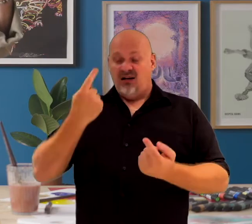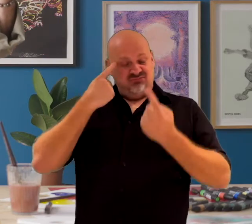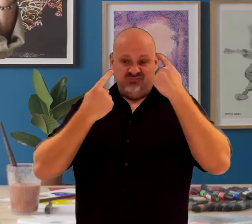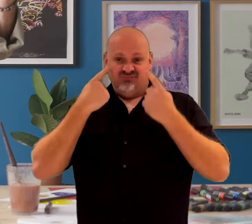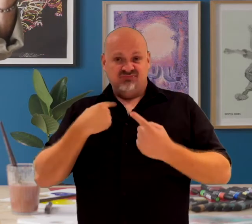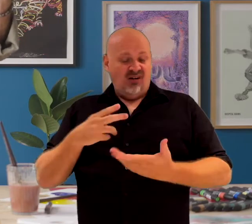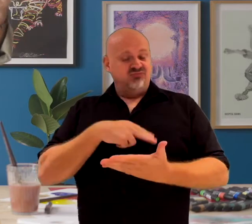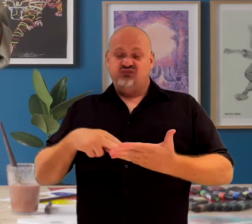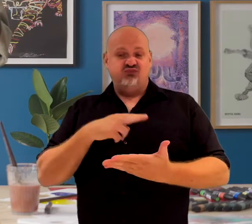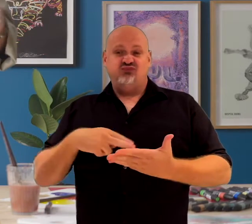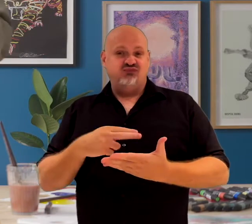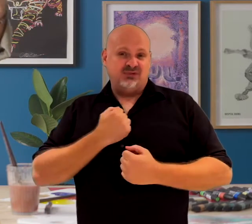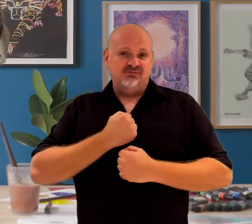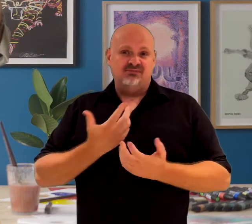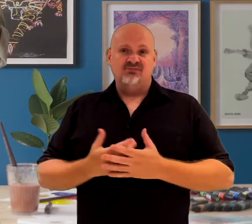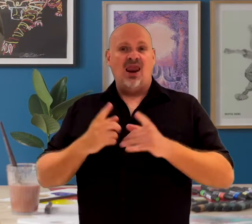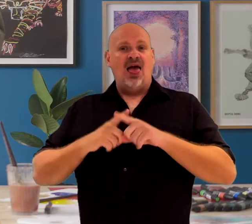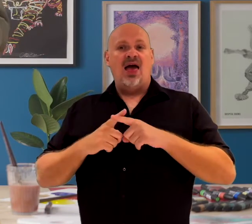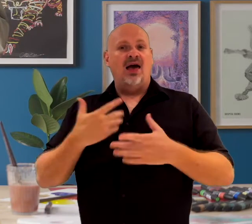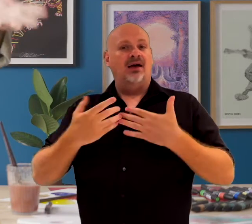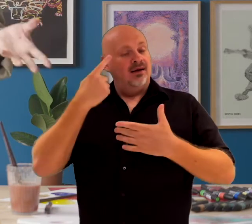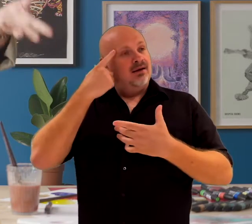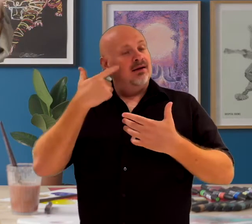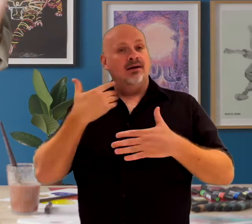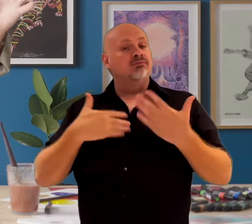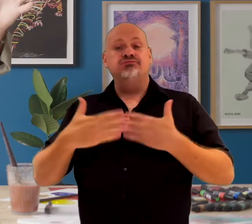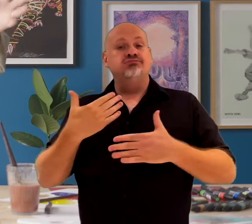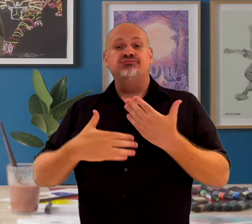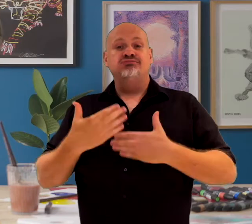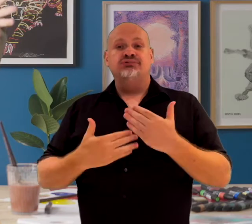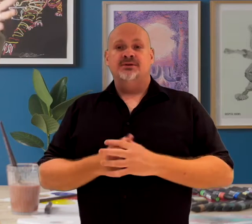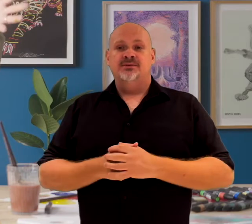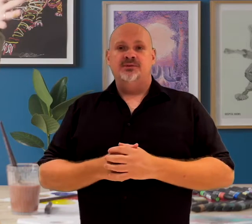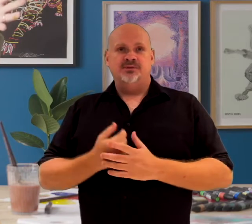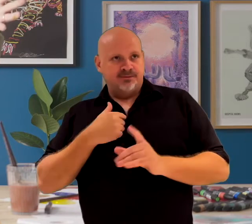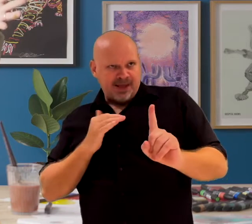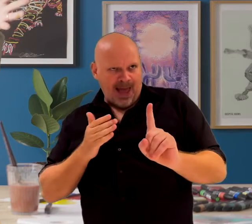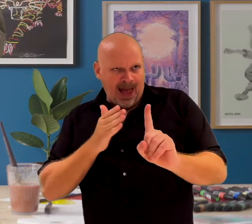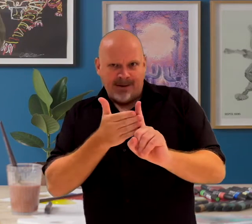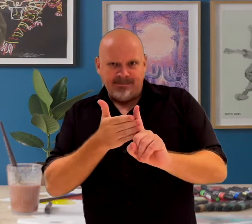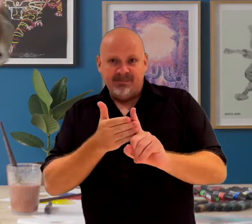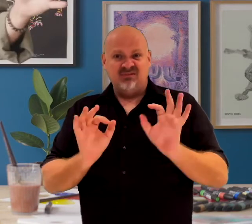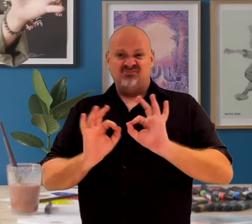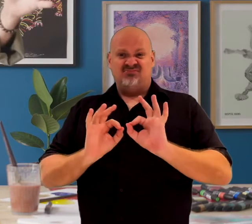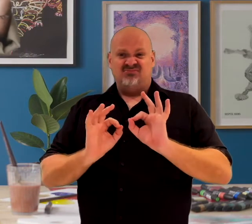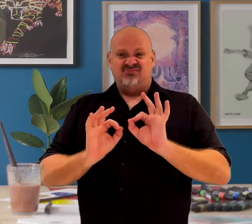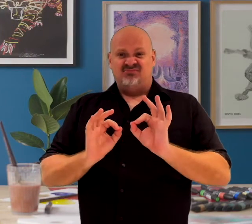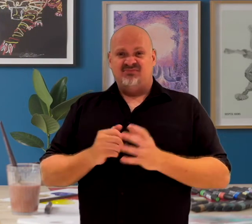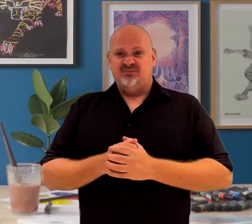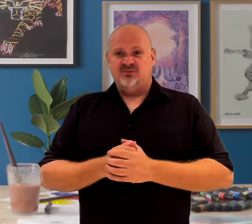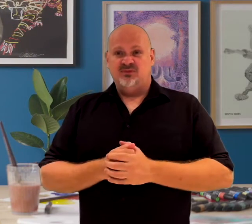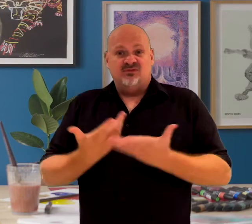and imagination as it comes to me. So it's like a stream of consciousness. And so for me, there's no destination.